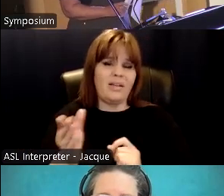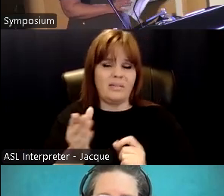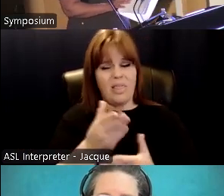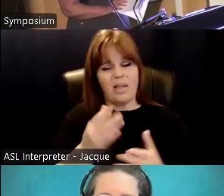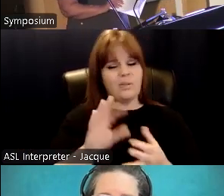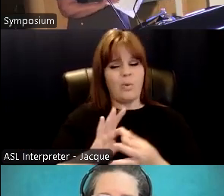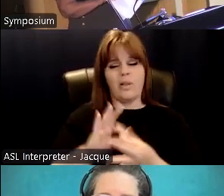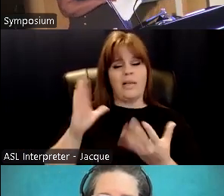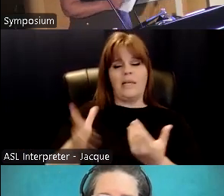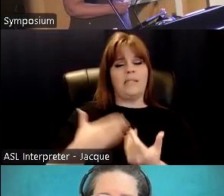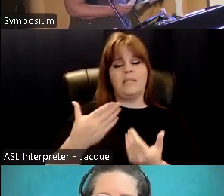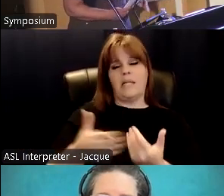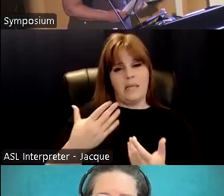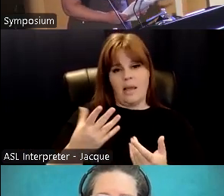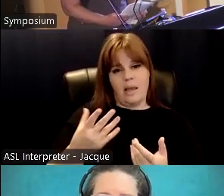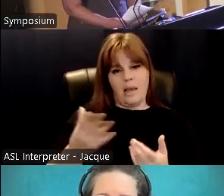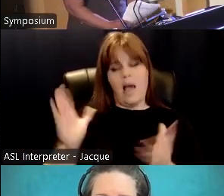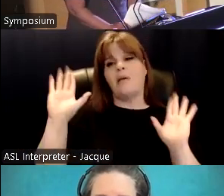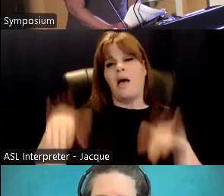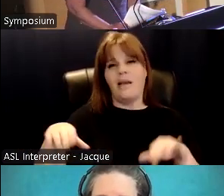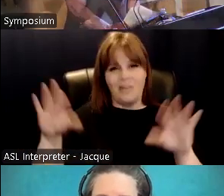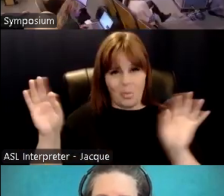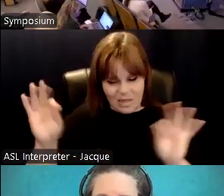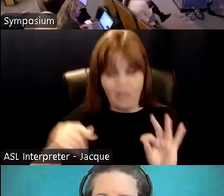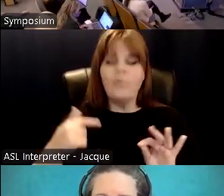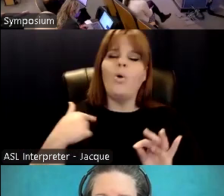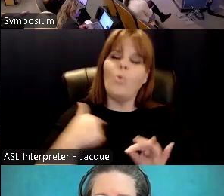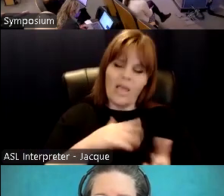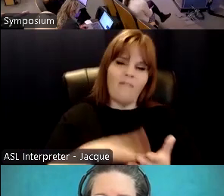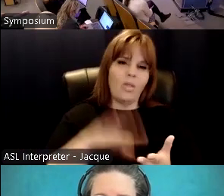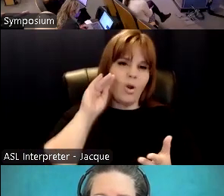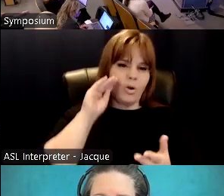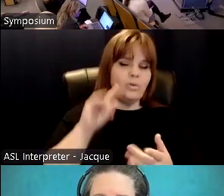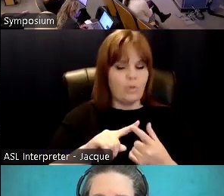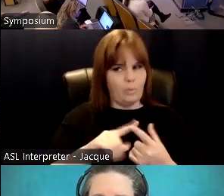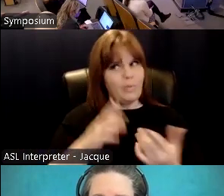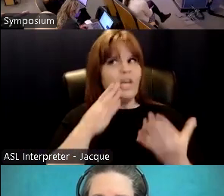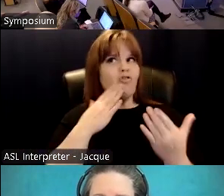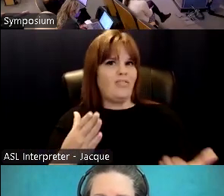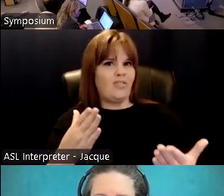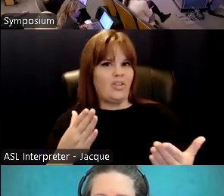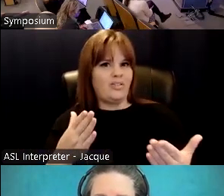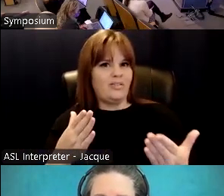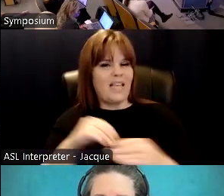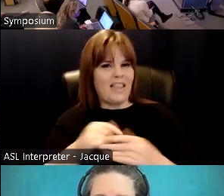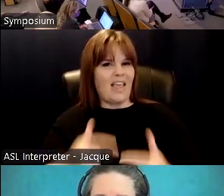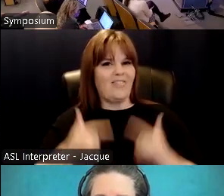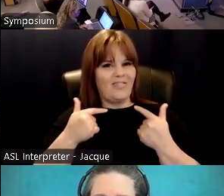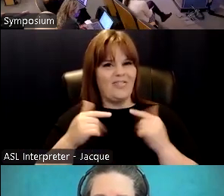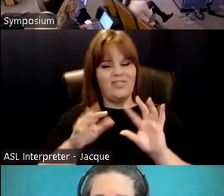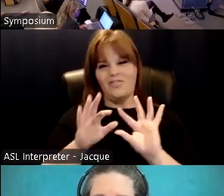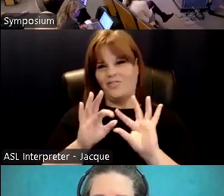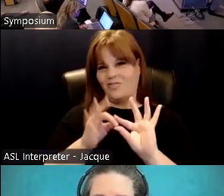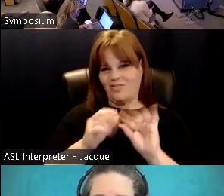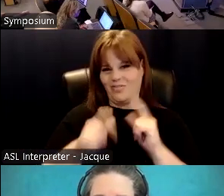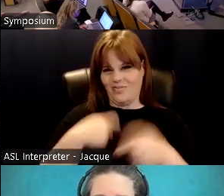of very easily as being, well, no big deal. We learned to just be very grateful in life.